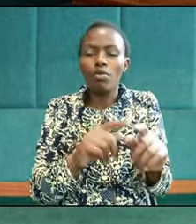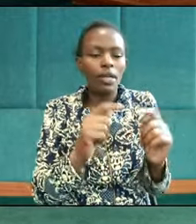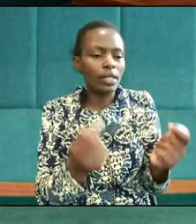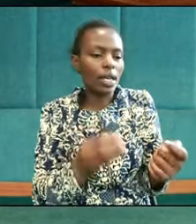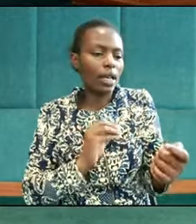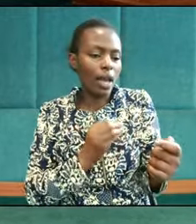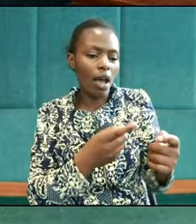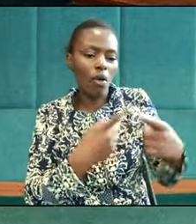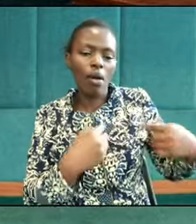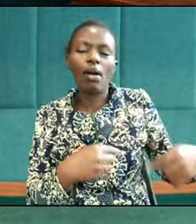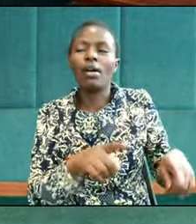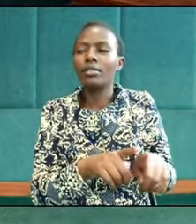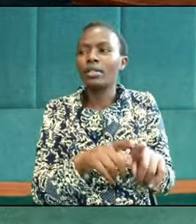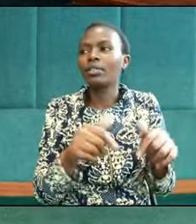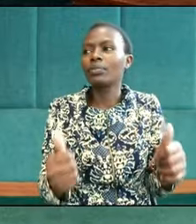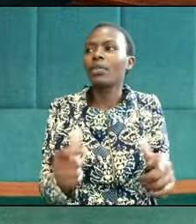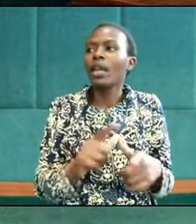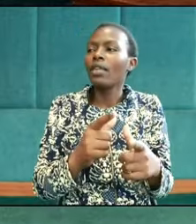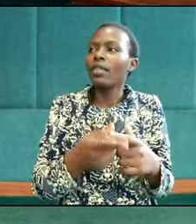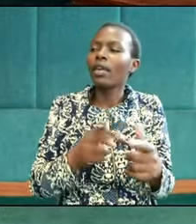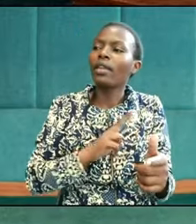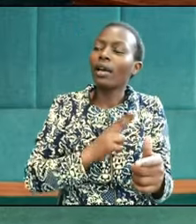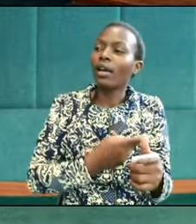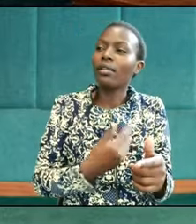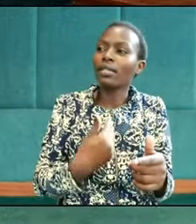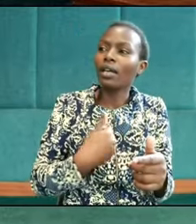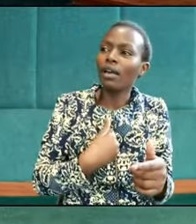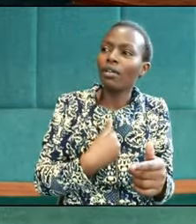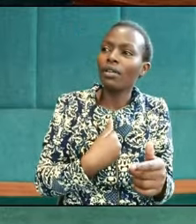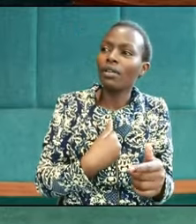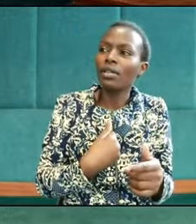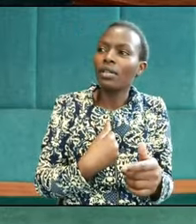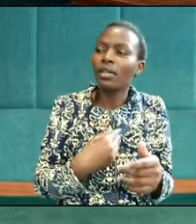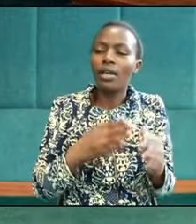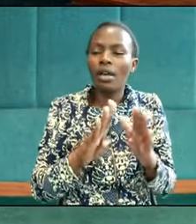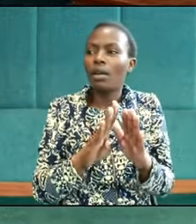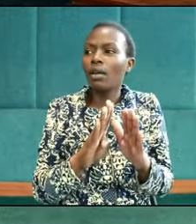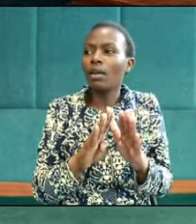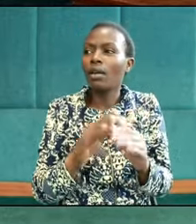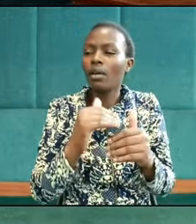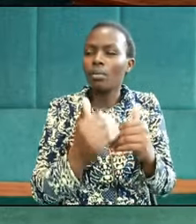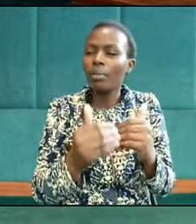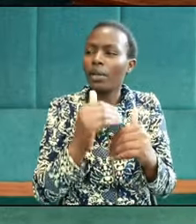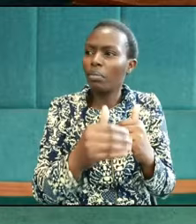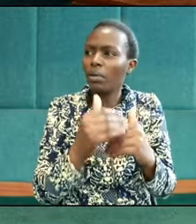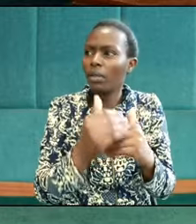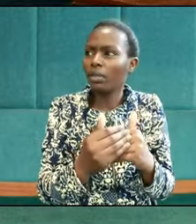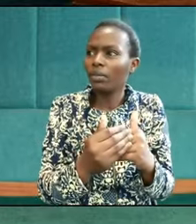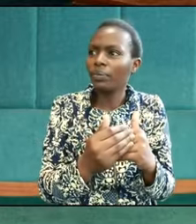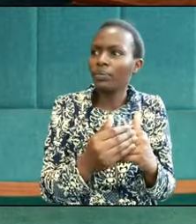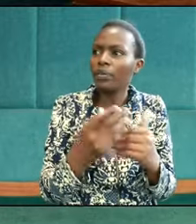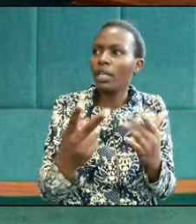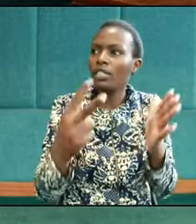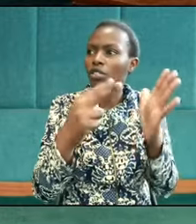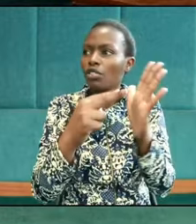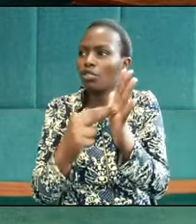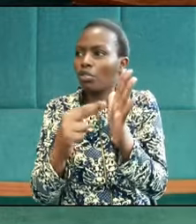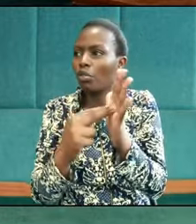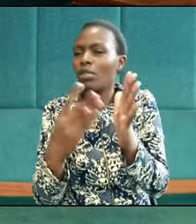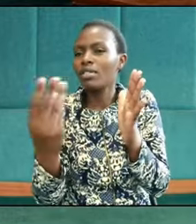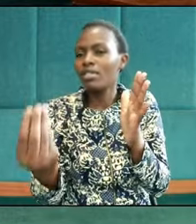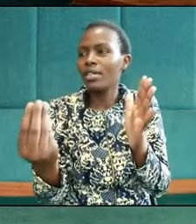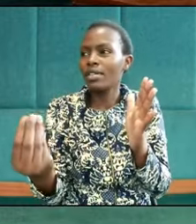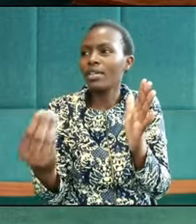have eaten a Bible sandwich. Jesus uses bread. Bread is used as a symbol. What is a symbol? A